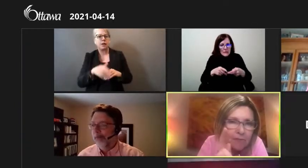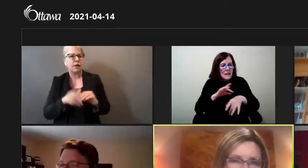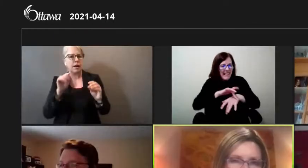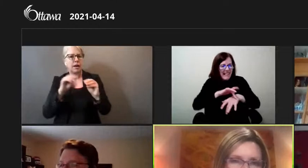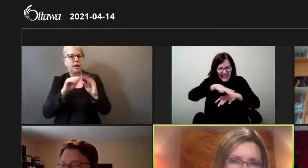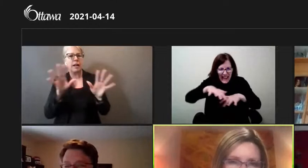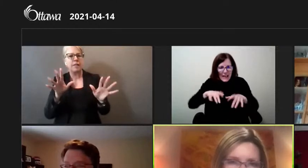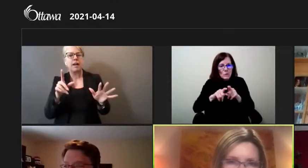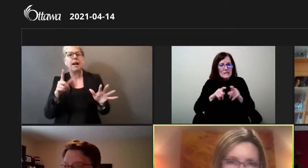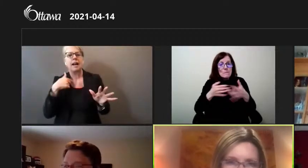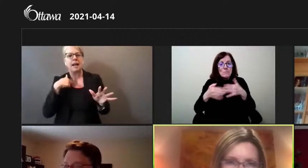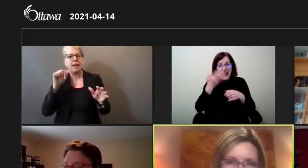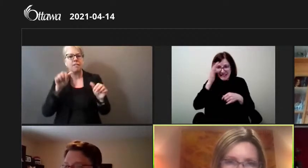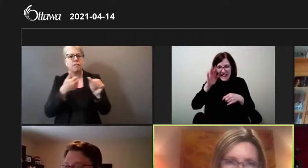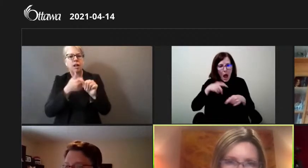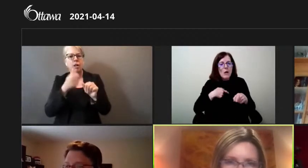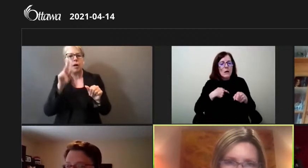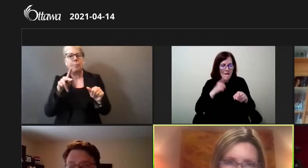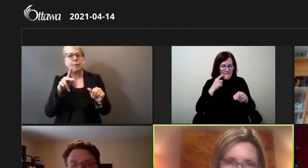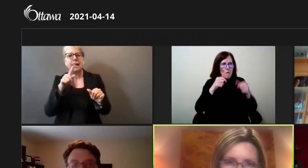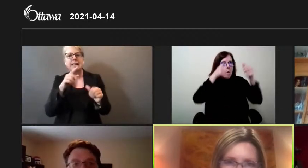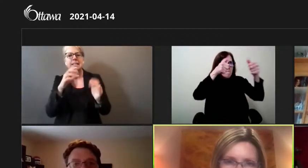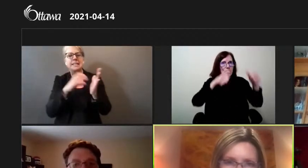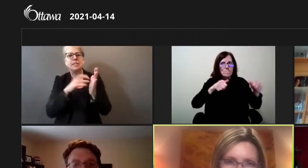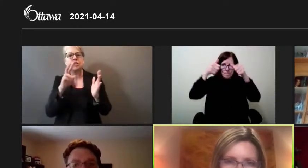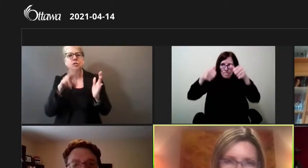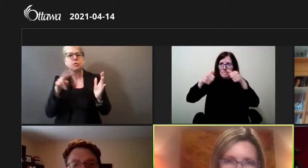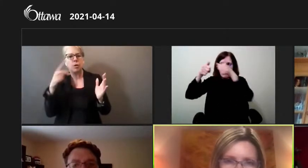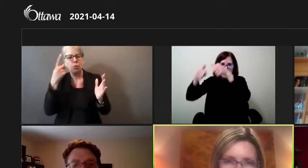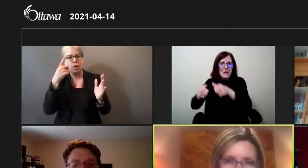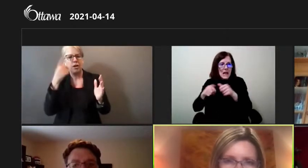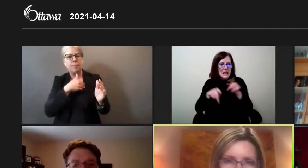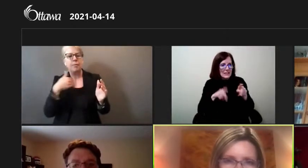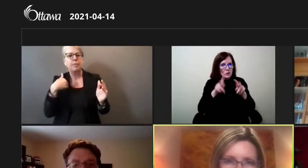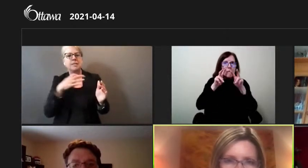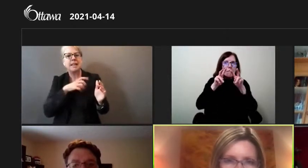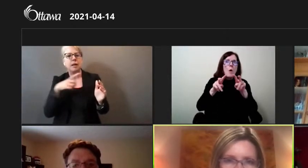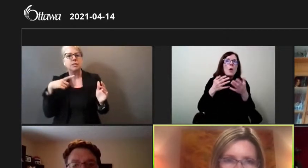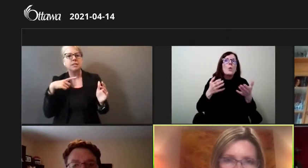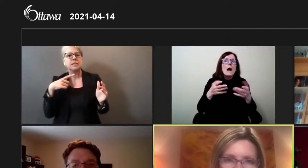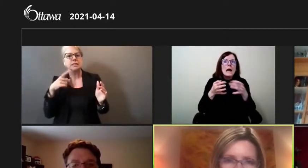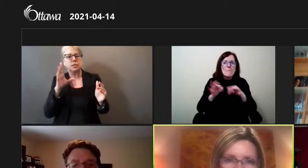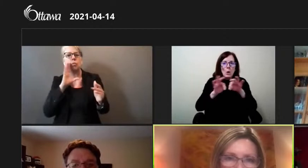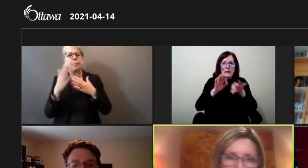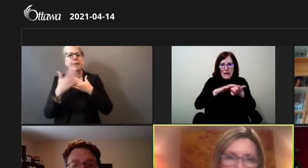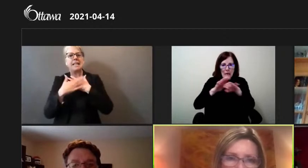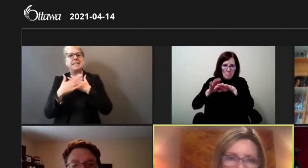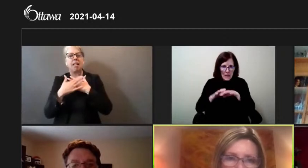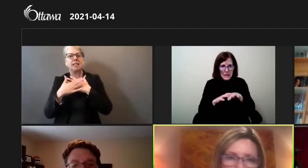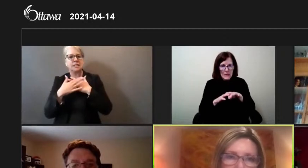I follow up on the Section 22? I just wondered if members of council are going to be consulted on which